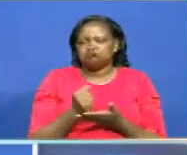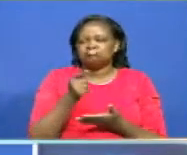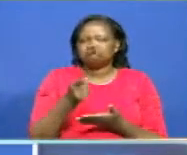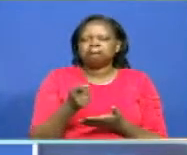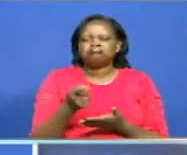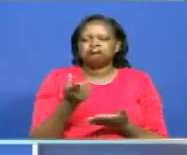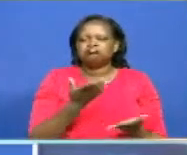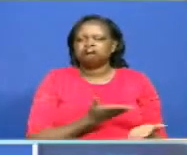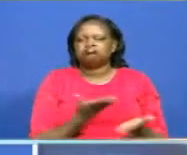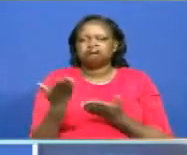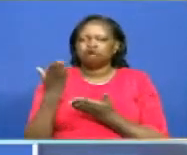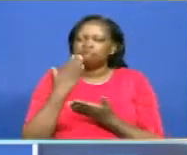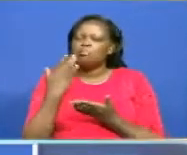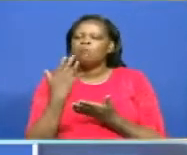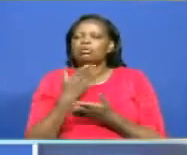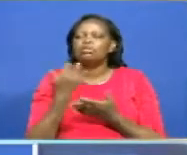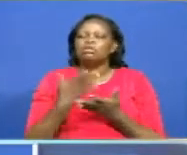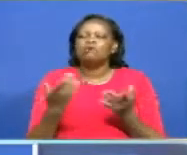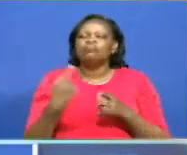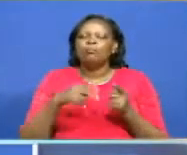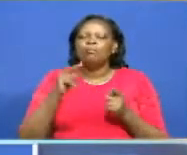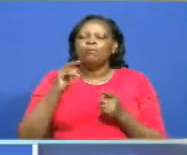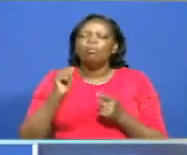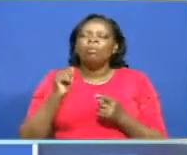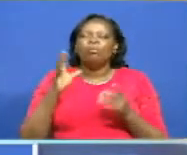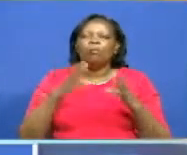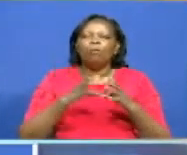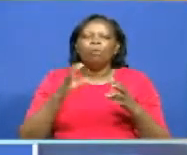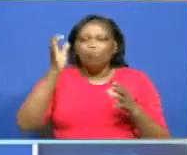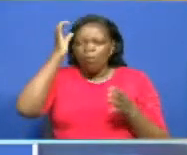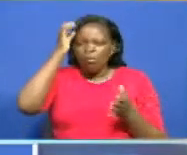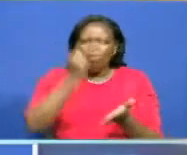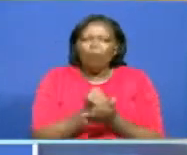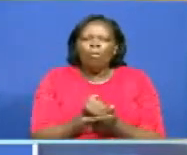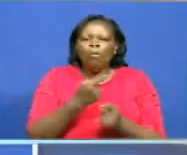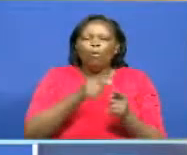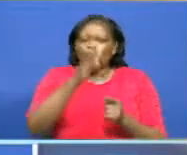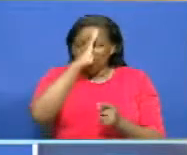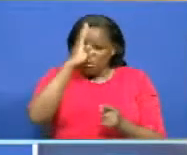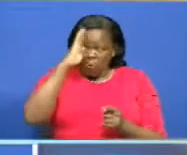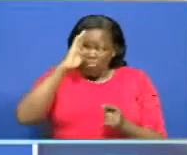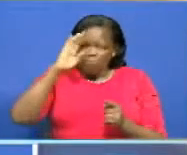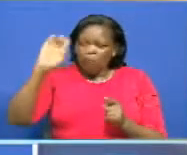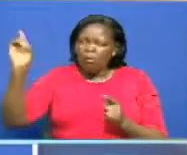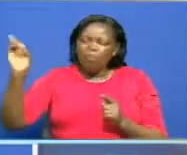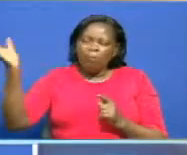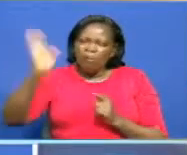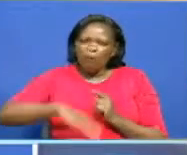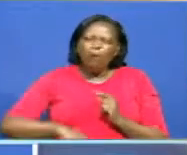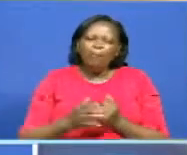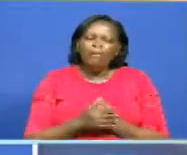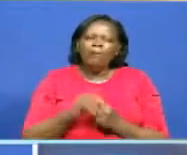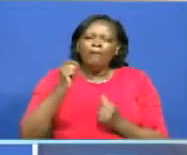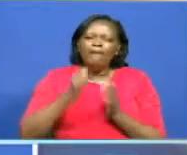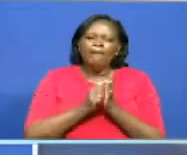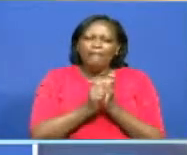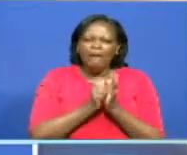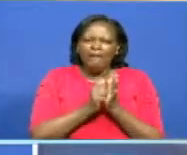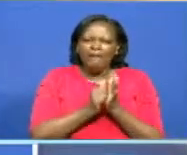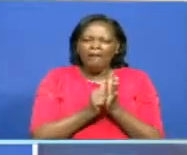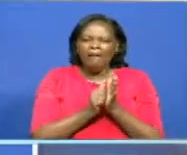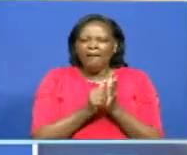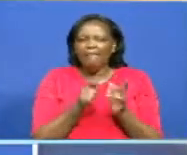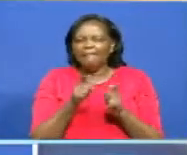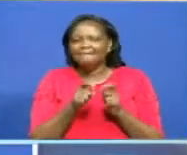and other related products from Nzoia Company headquarters based in Bungoma to Nairobi and back. Kenya Railways Managing Director Phillip